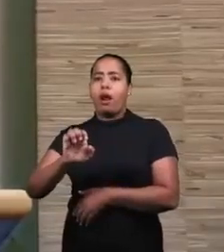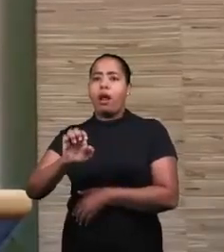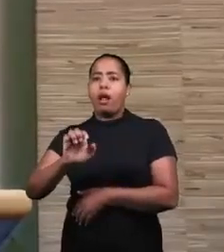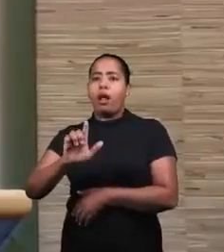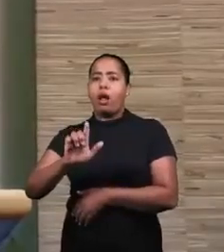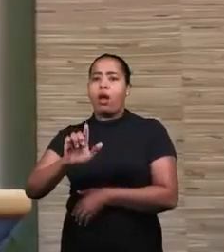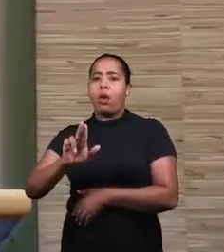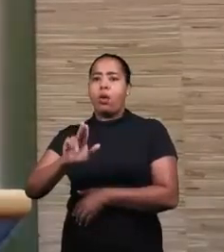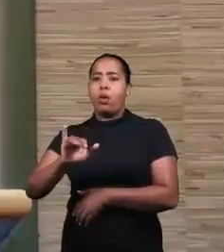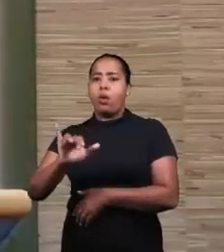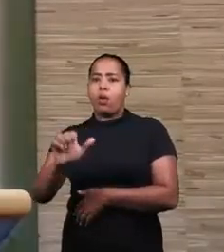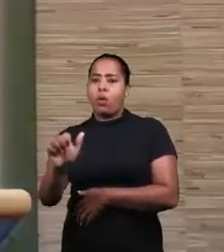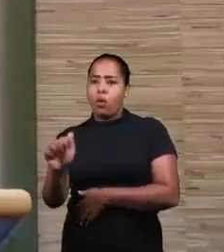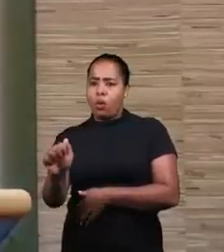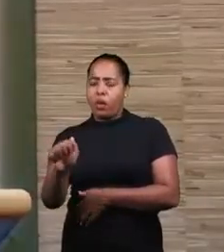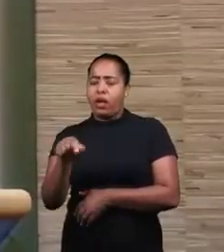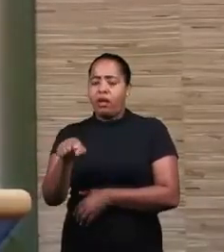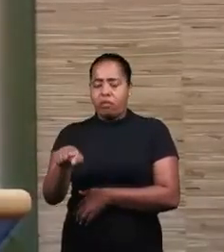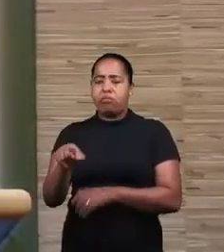They do not have